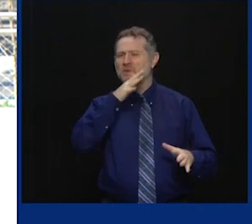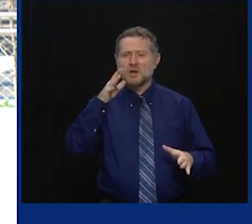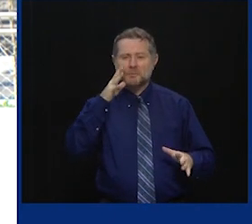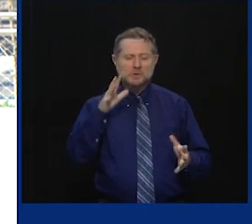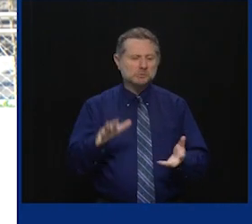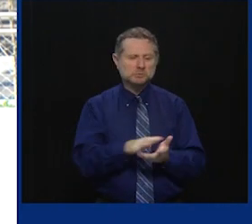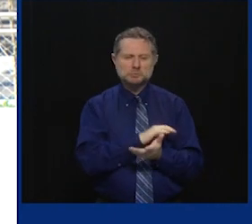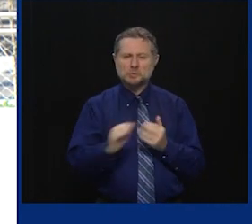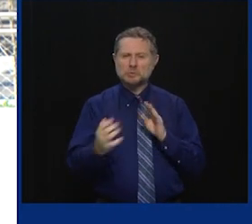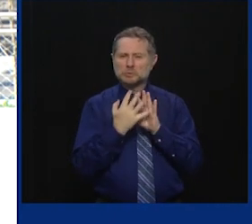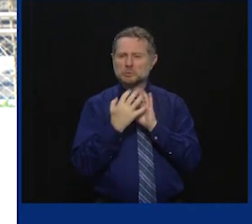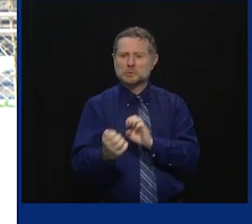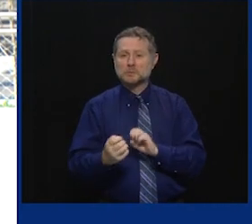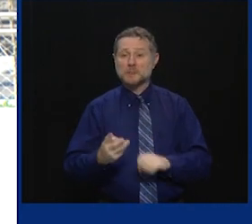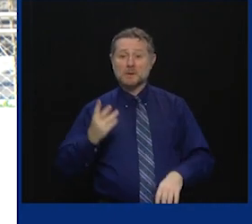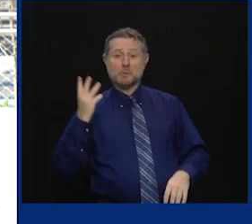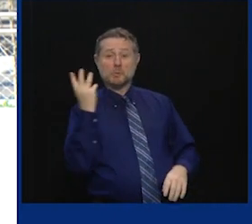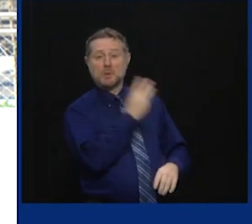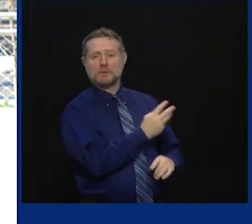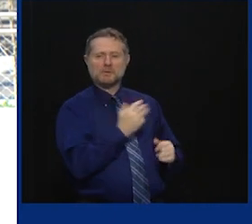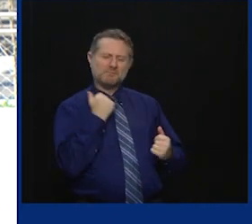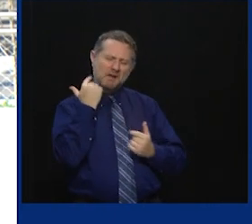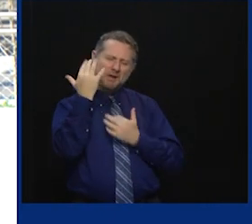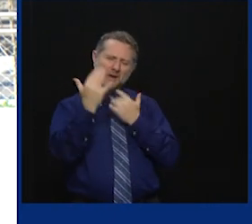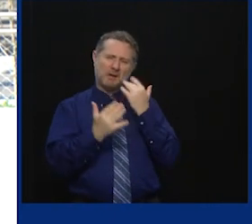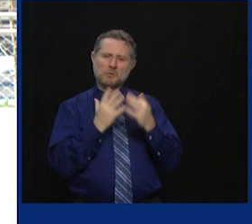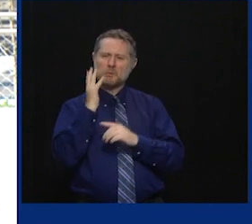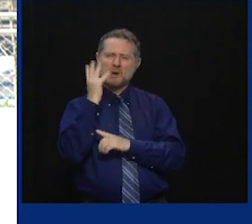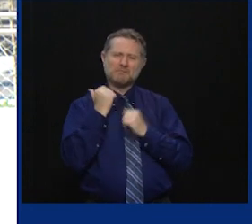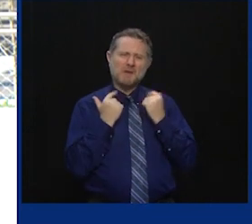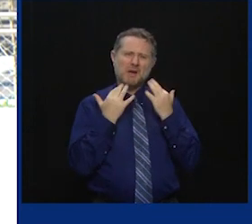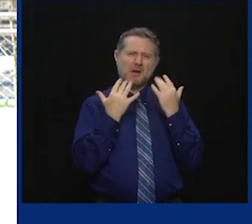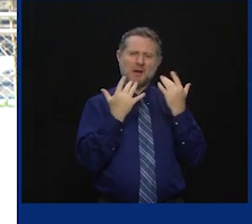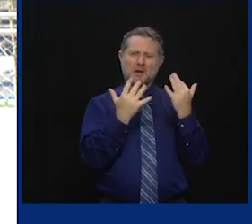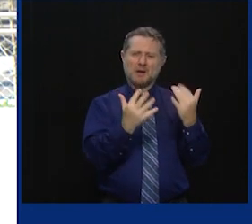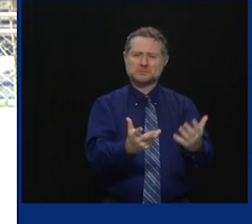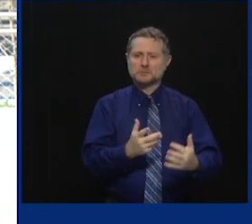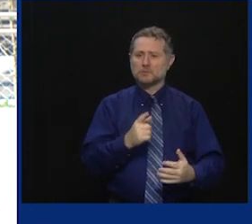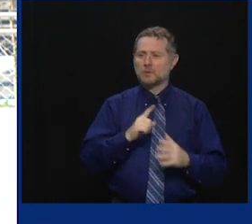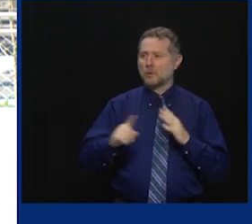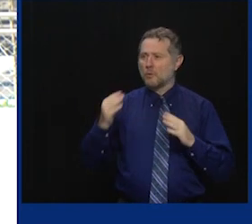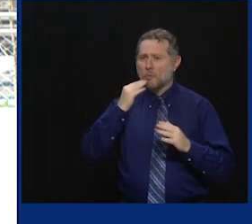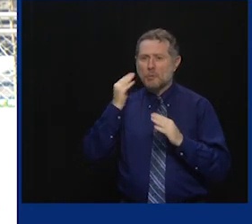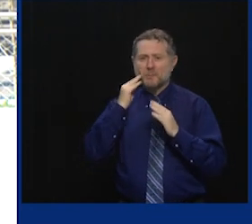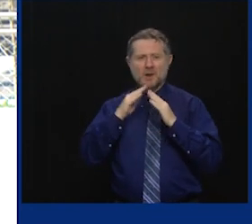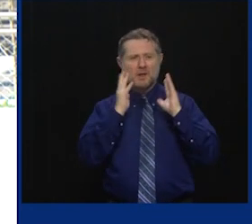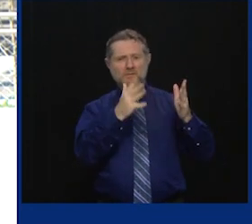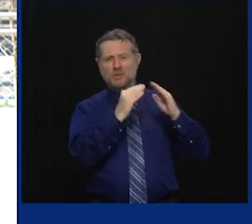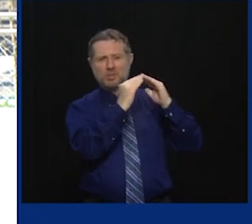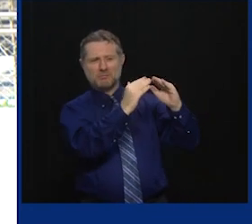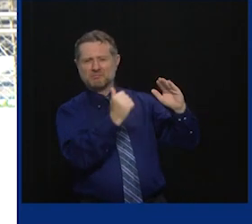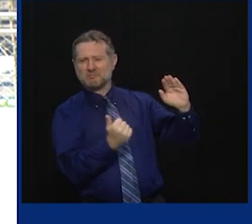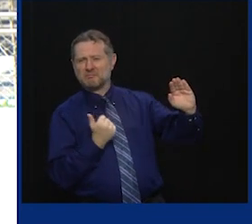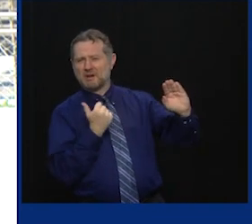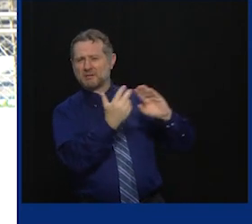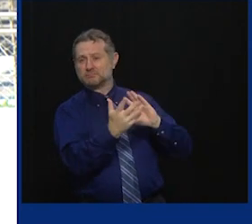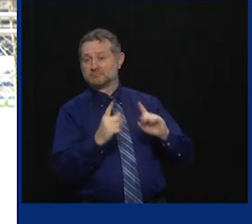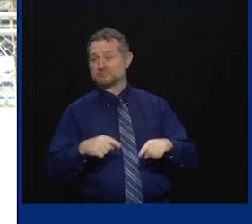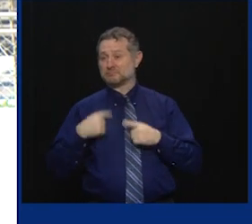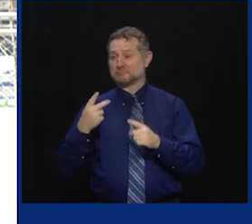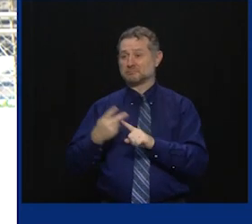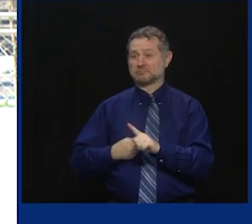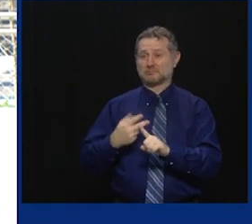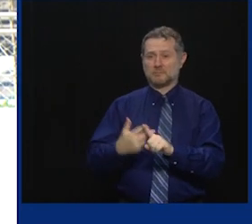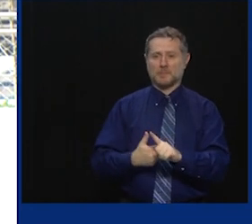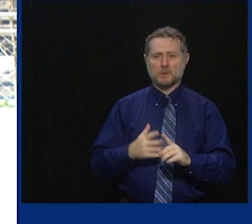wildfires out west that have forced people to abandon their homes. In the last few months alone, weather